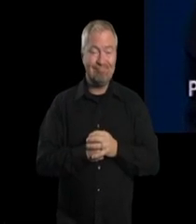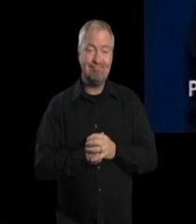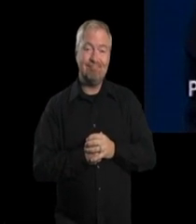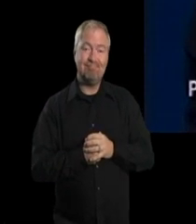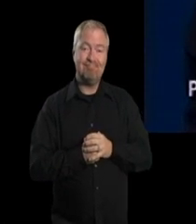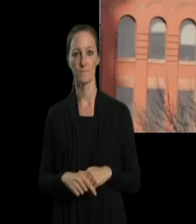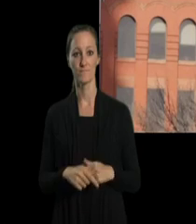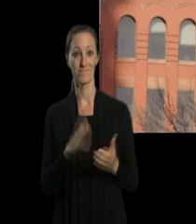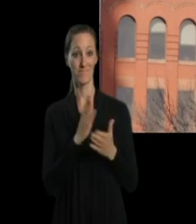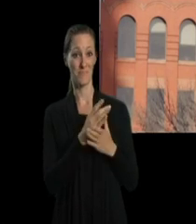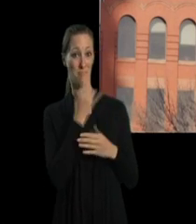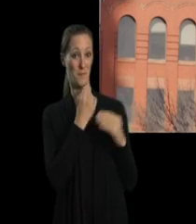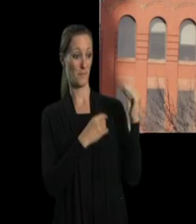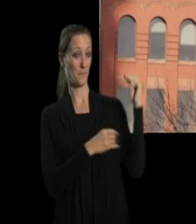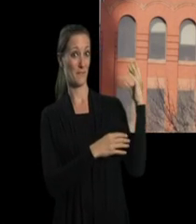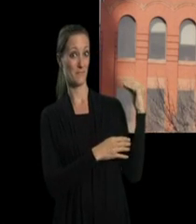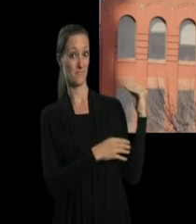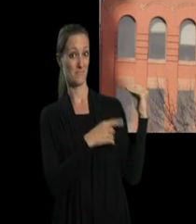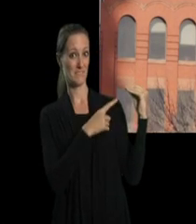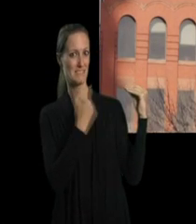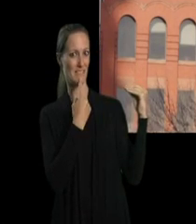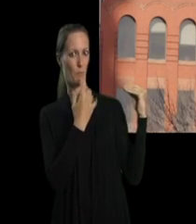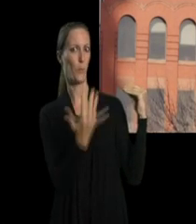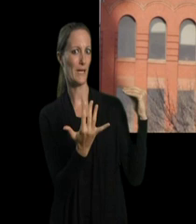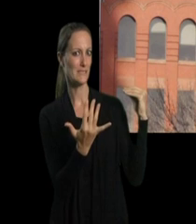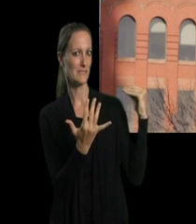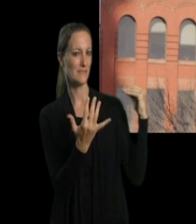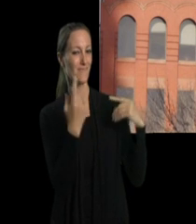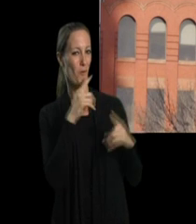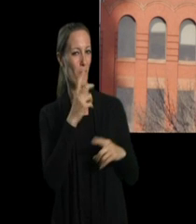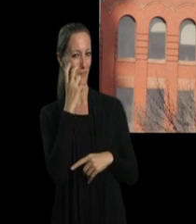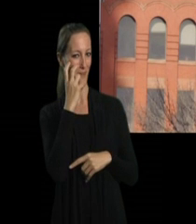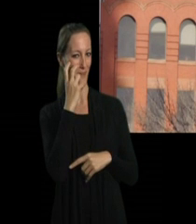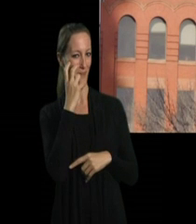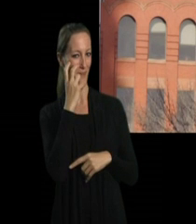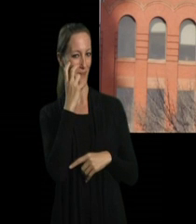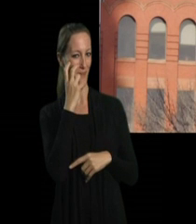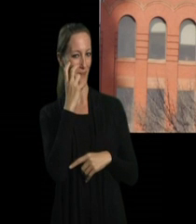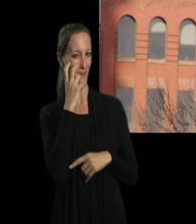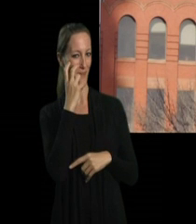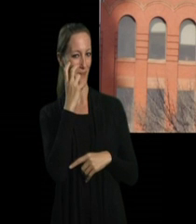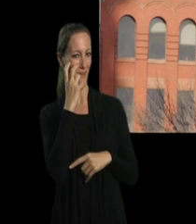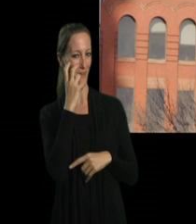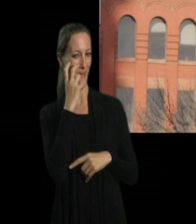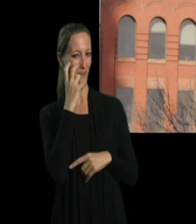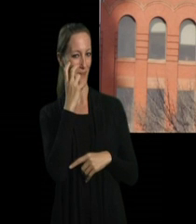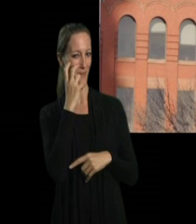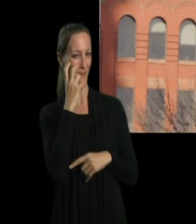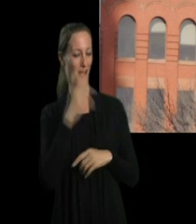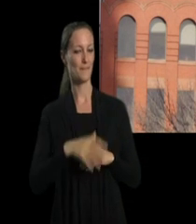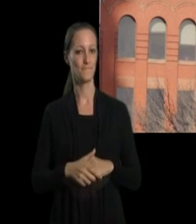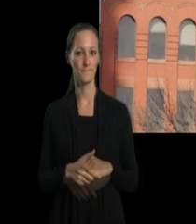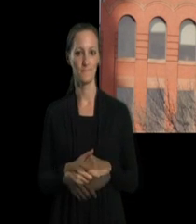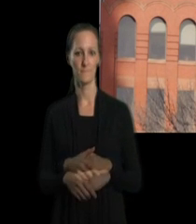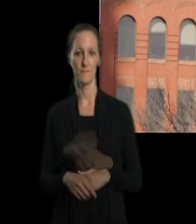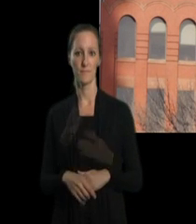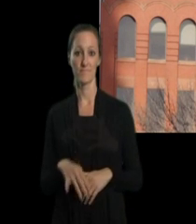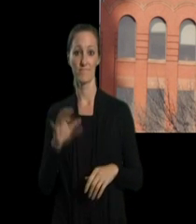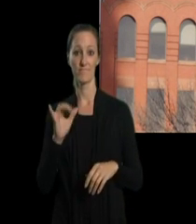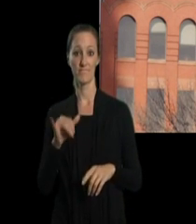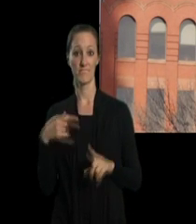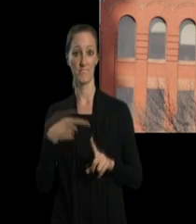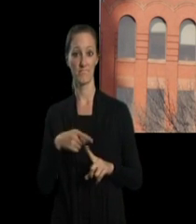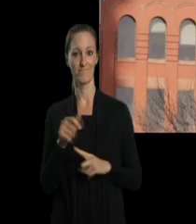this law. A traffic light changes. Wait. Margot M.D. Cross interviews. The Americans